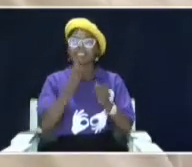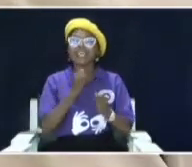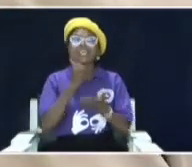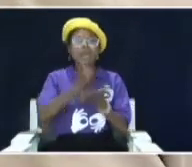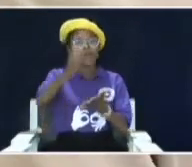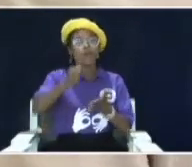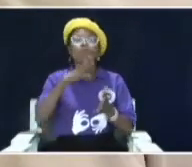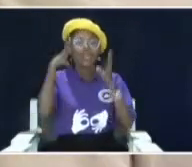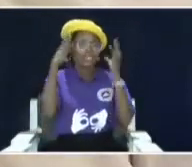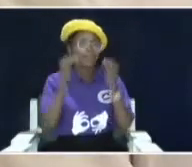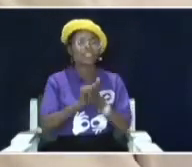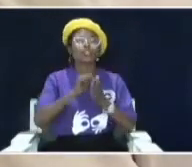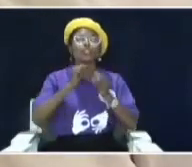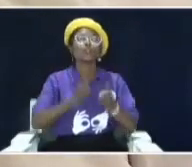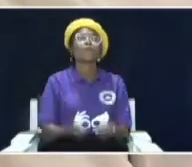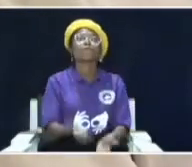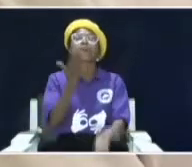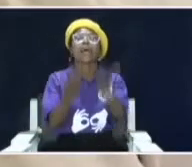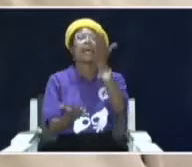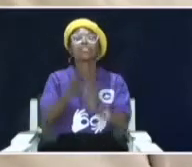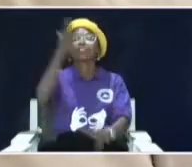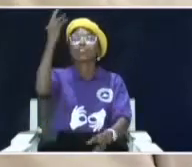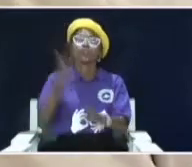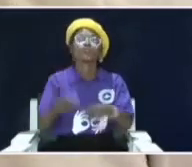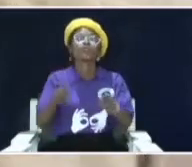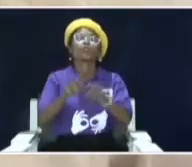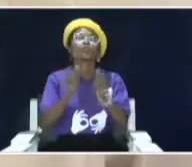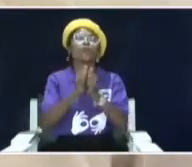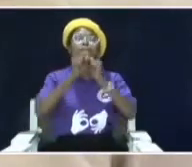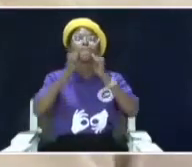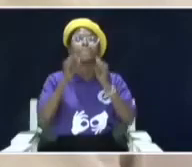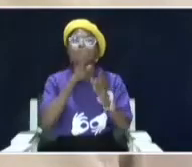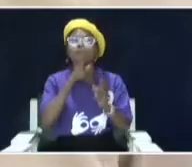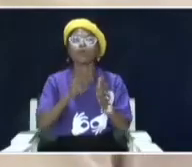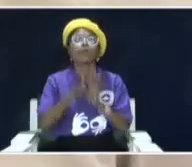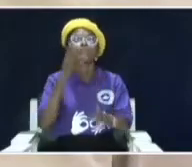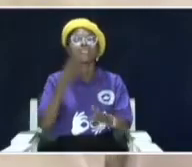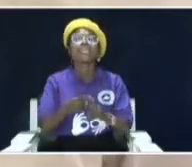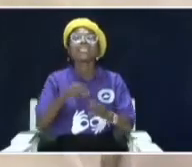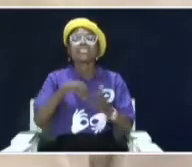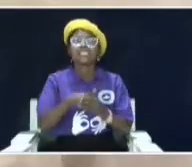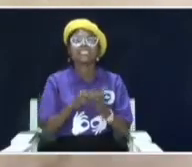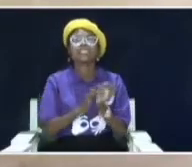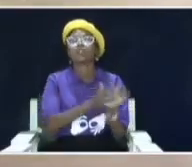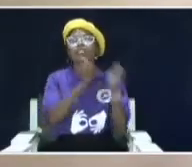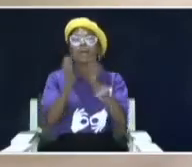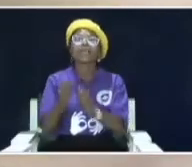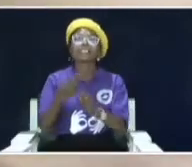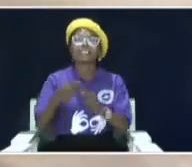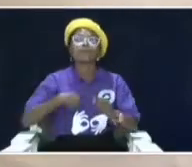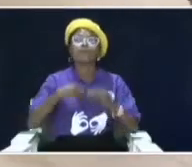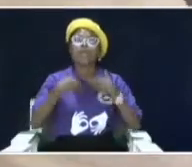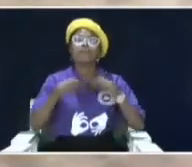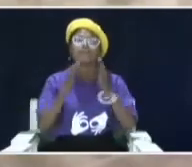fire. So shall it be, O Lord. In Jesus' mighty name, we have prayed.